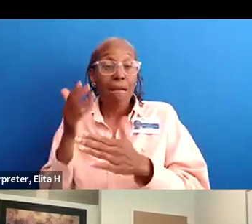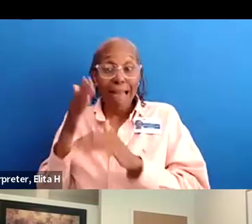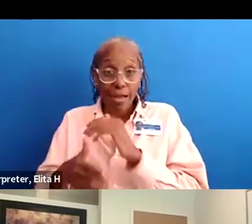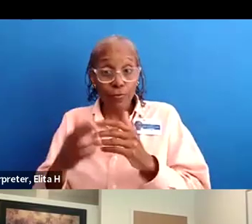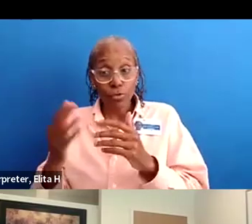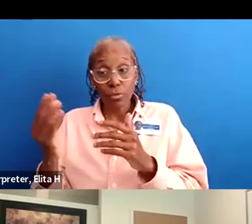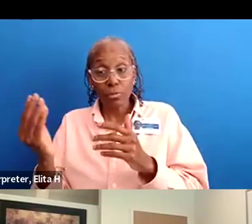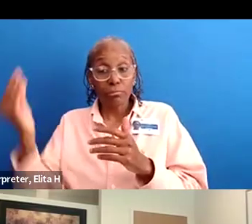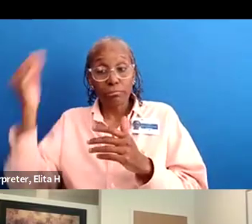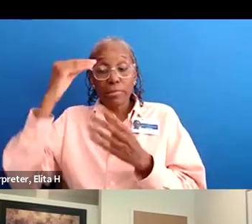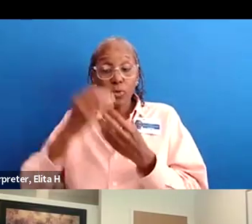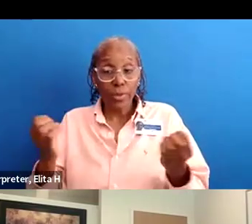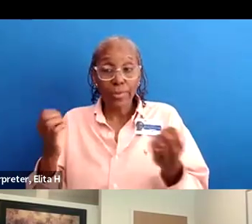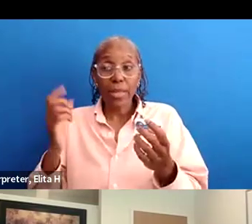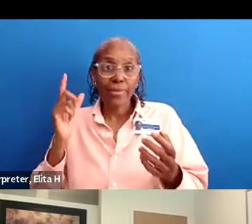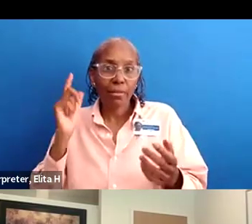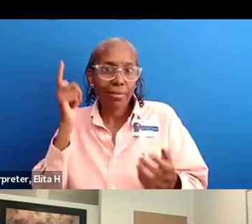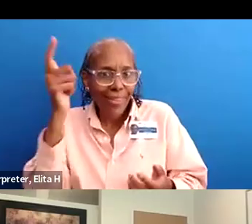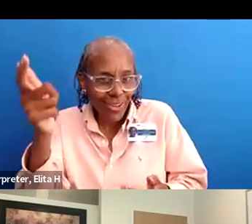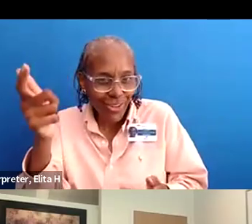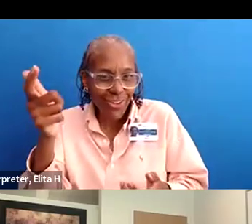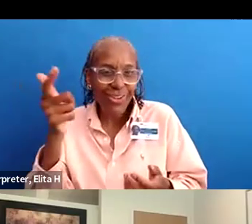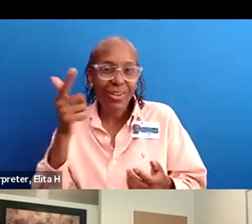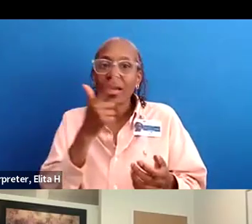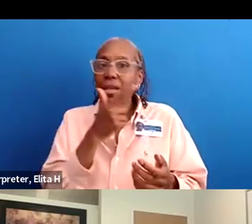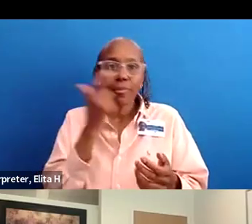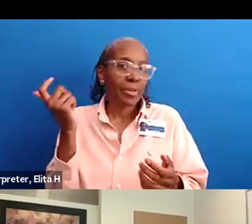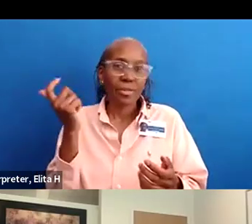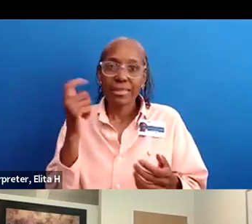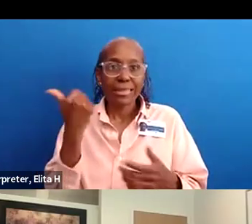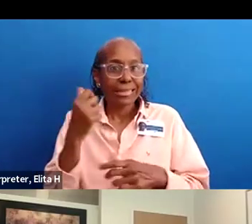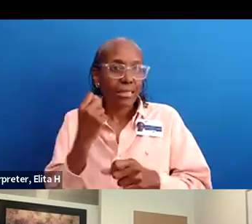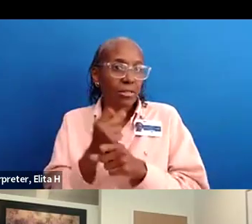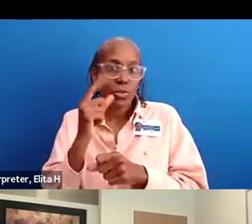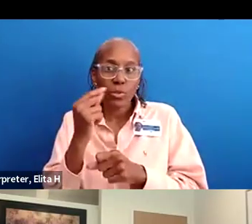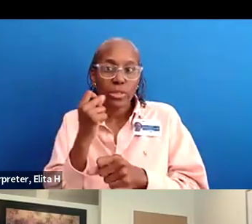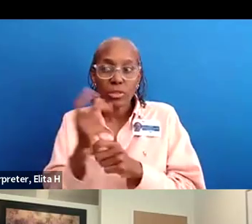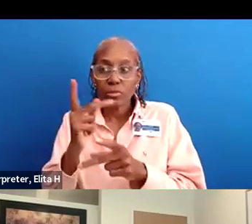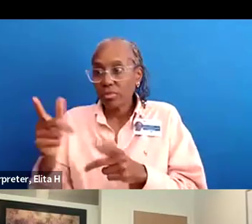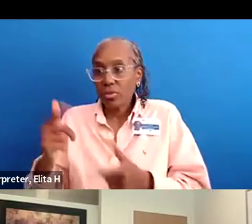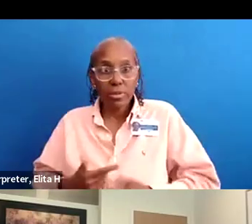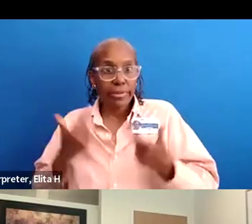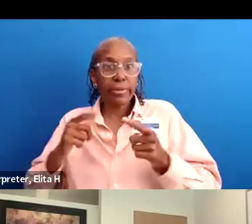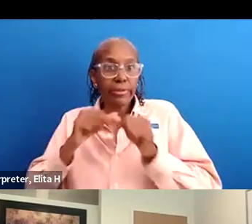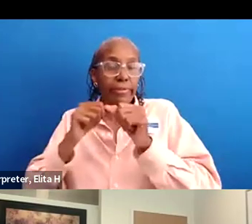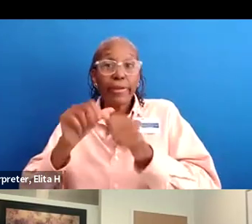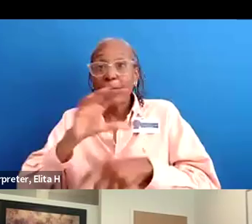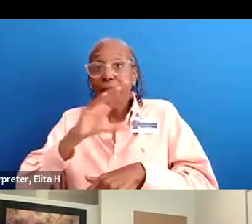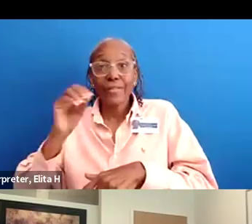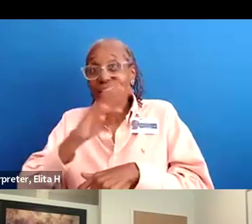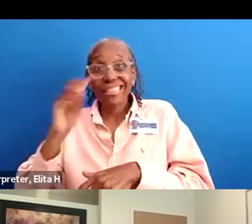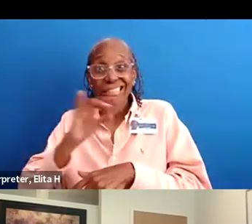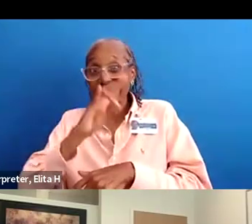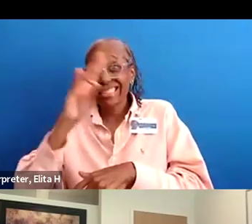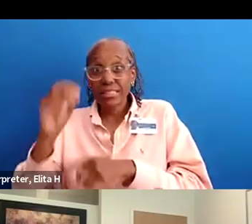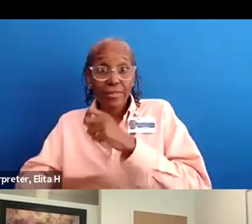this device, and then down the line, because 10 years, 20 years, people could be living 50, 60, 70